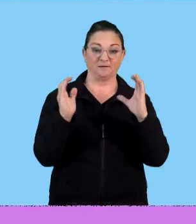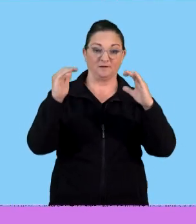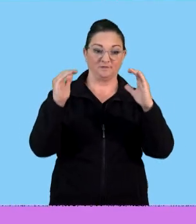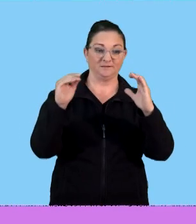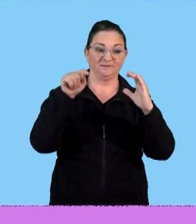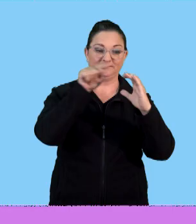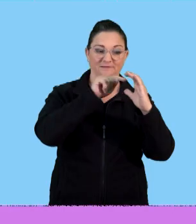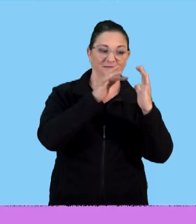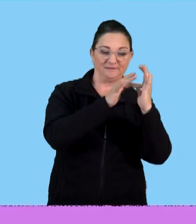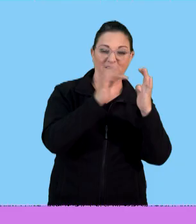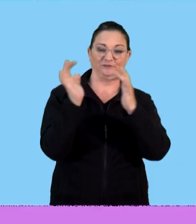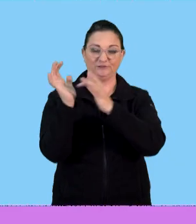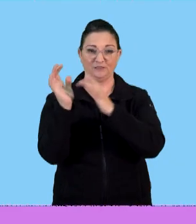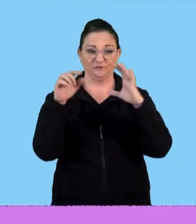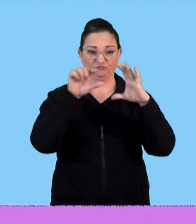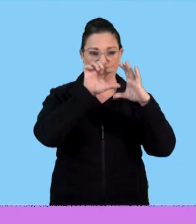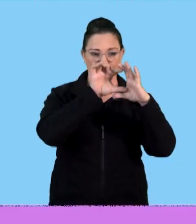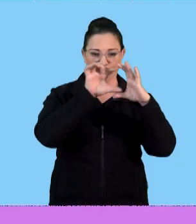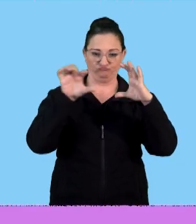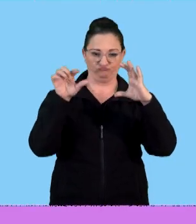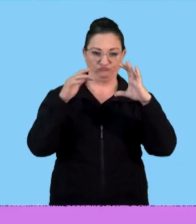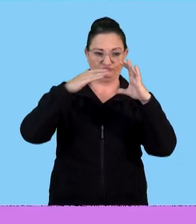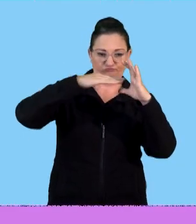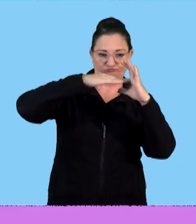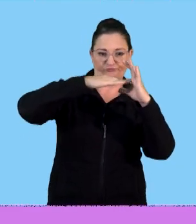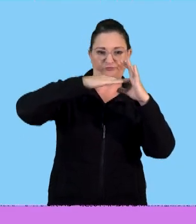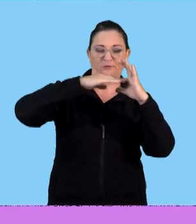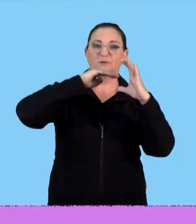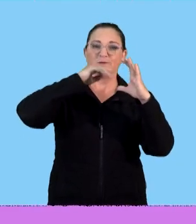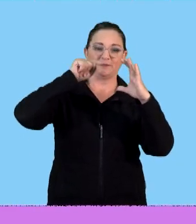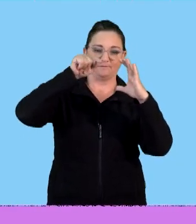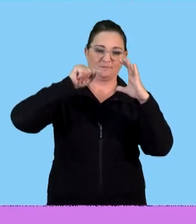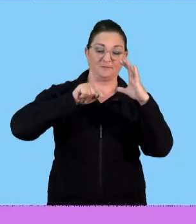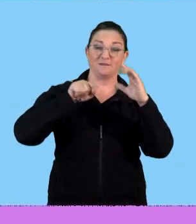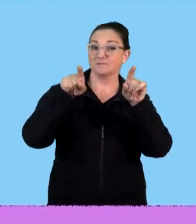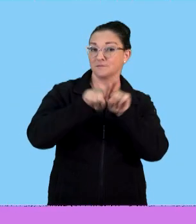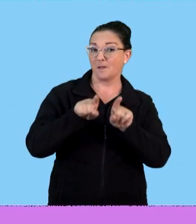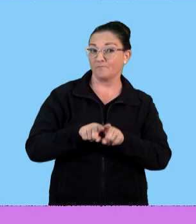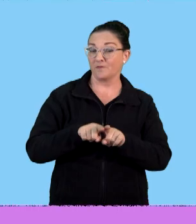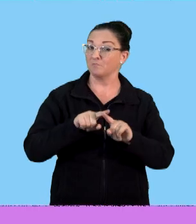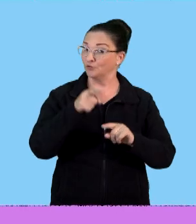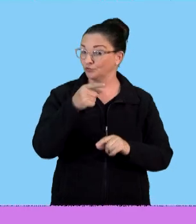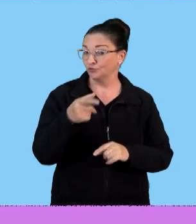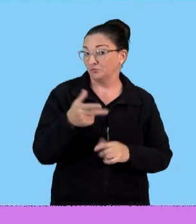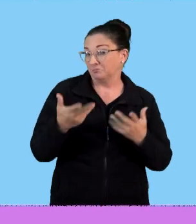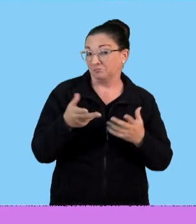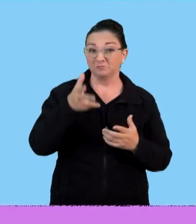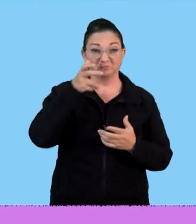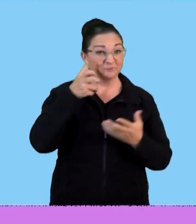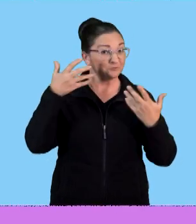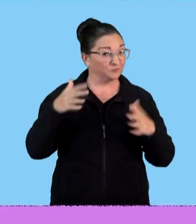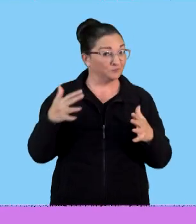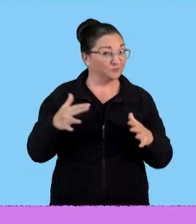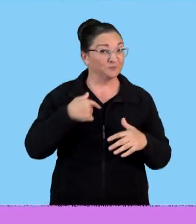and touching the circle at both ends, thus dividing the circle into two equal parts. Right, if you've